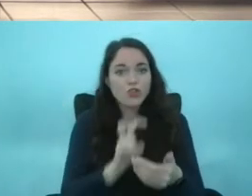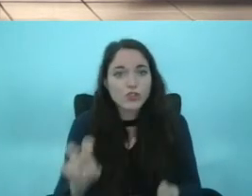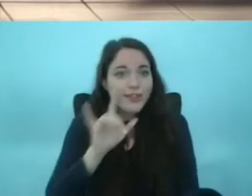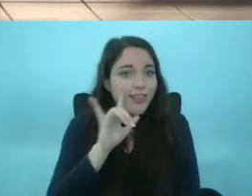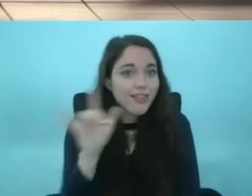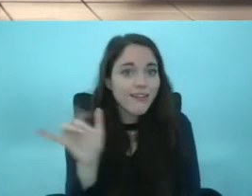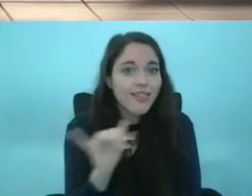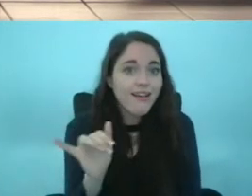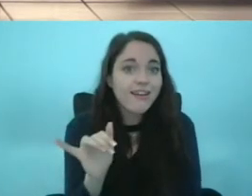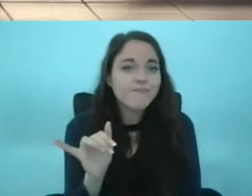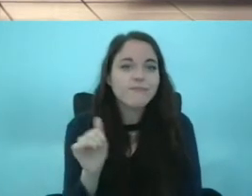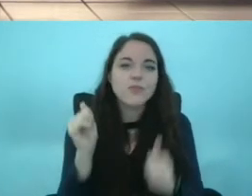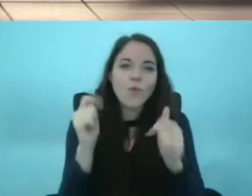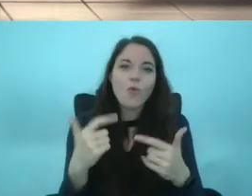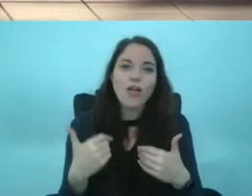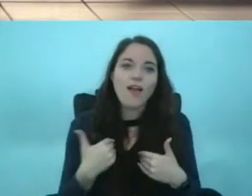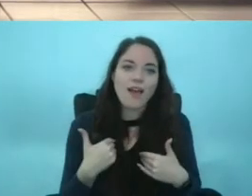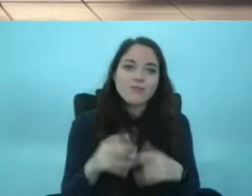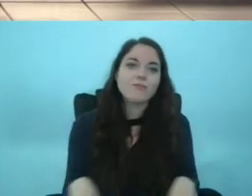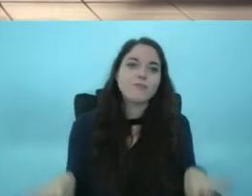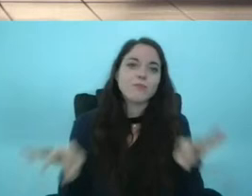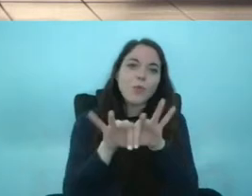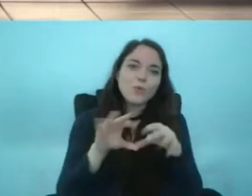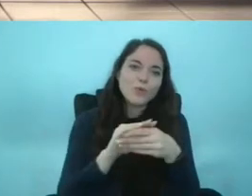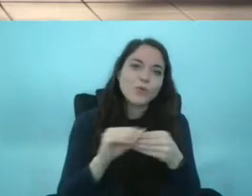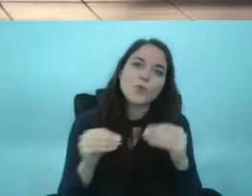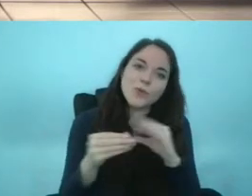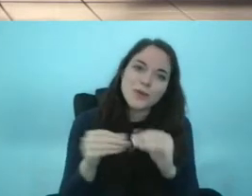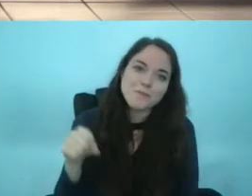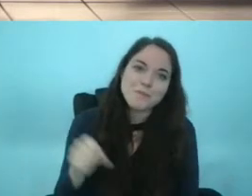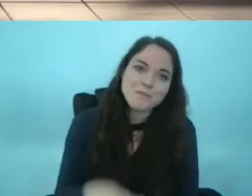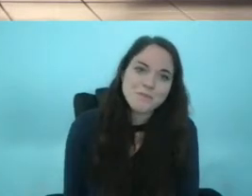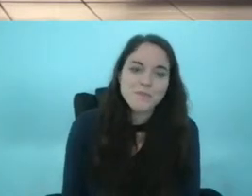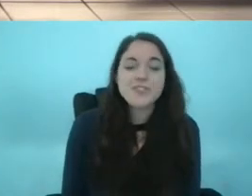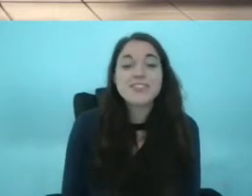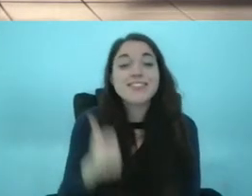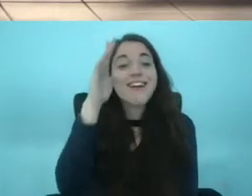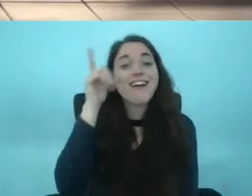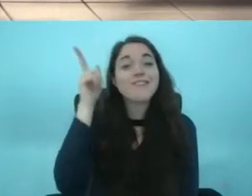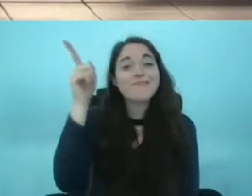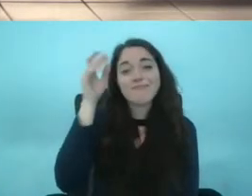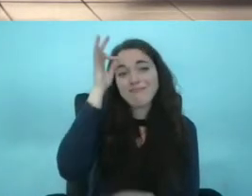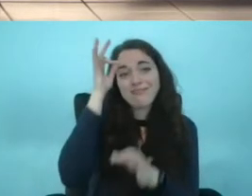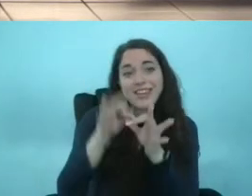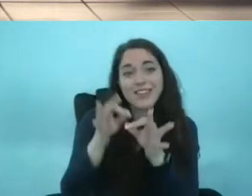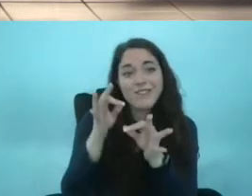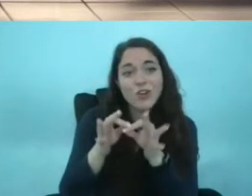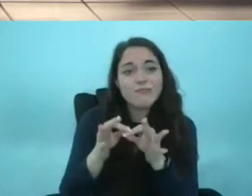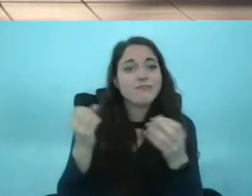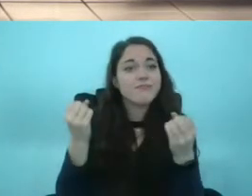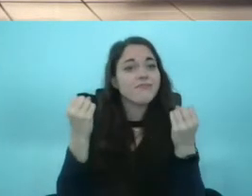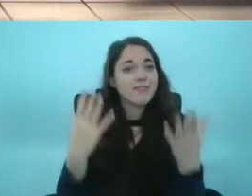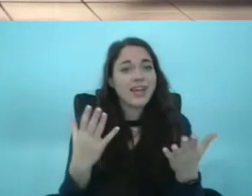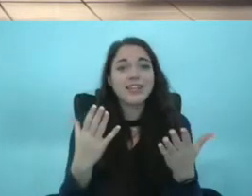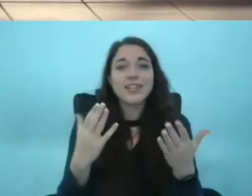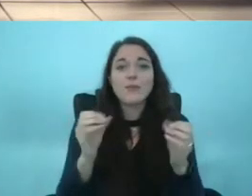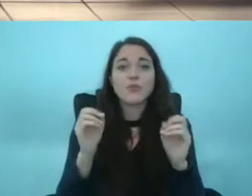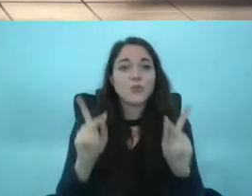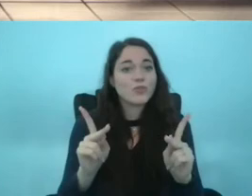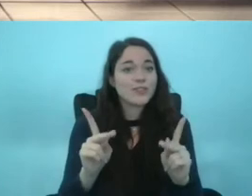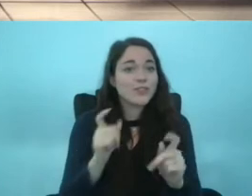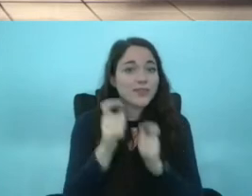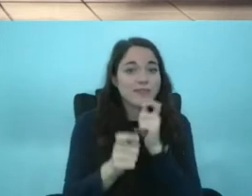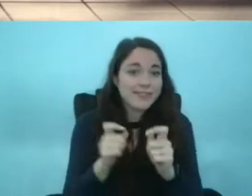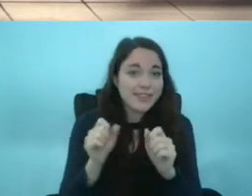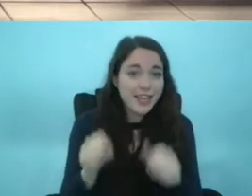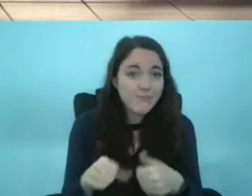planet. We each have a story to tell. God is a faithful God. There are many ways that you can give. There's a